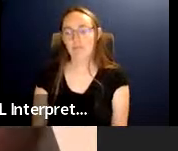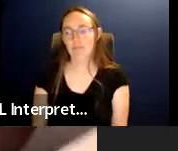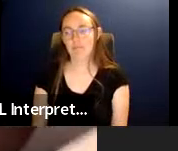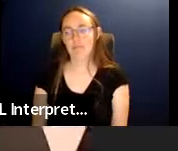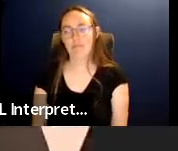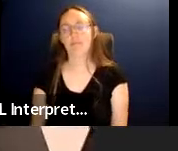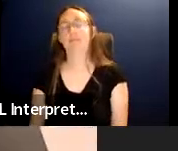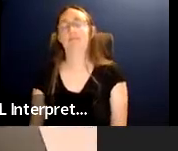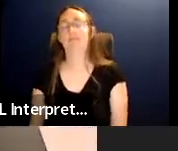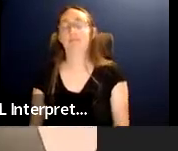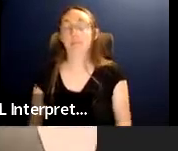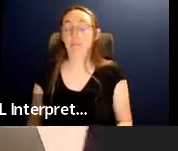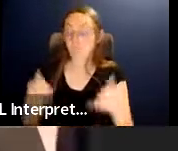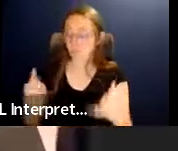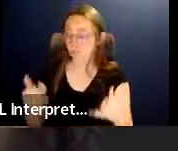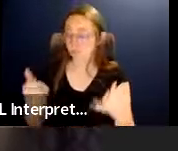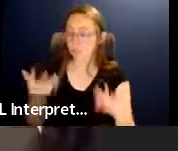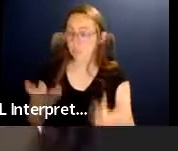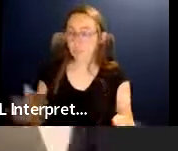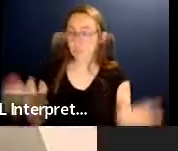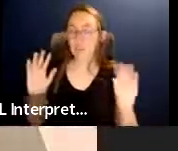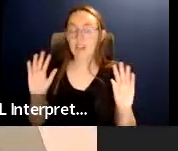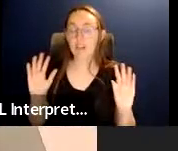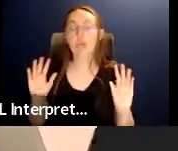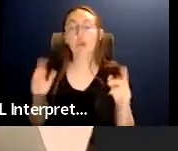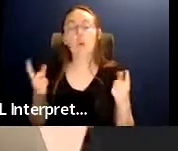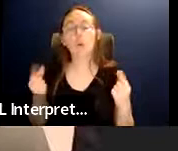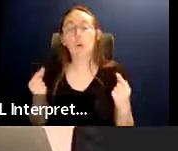Now that you have that off, we're going to take our